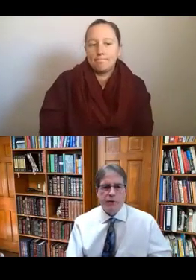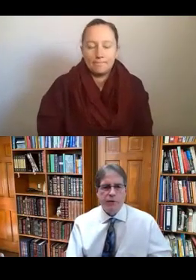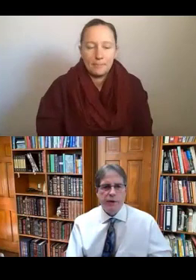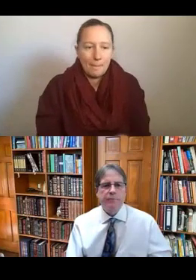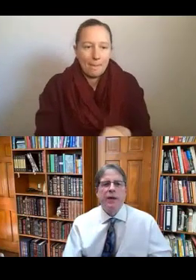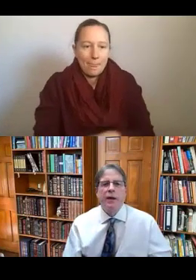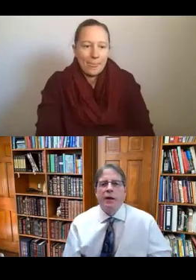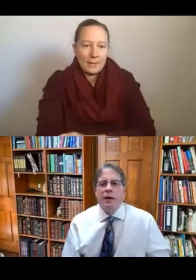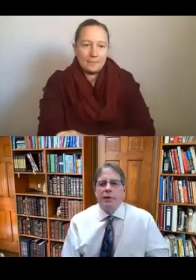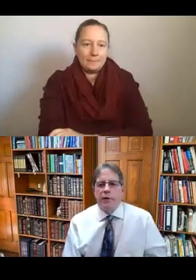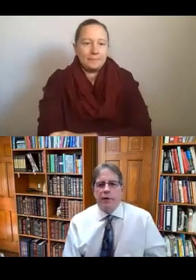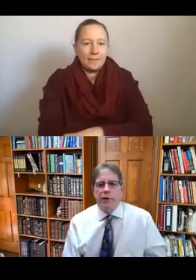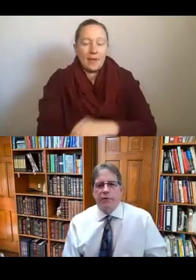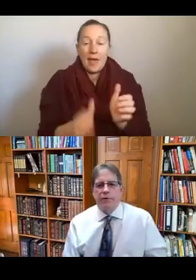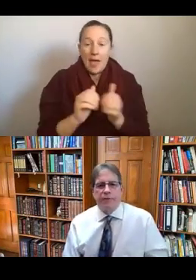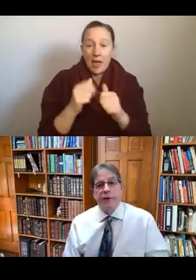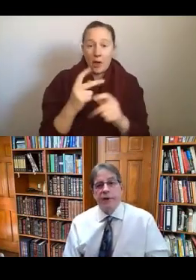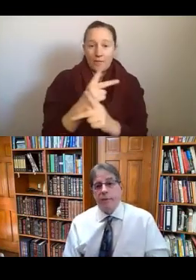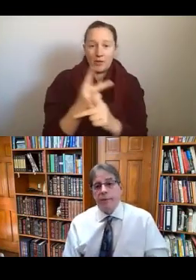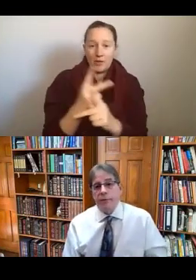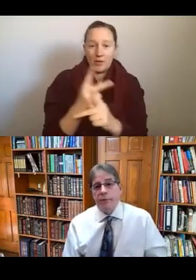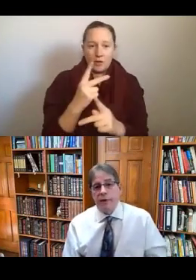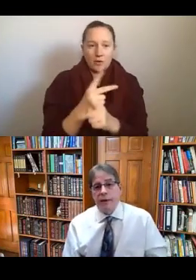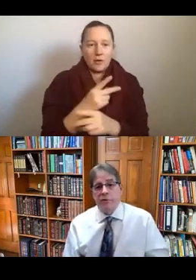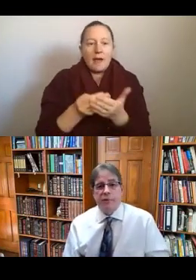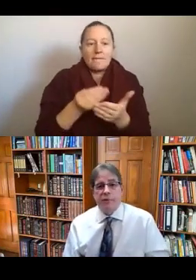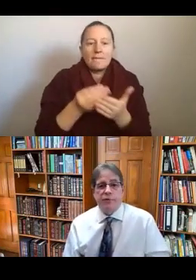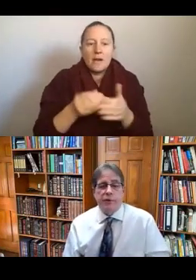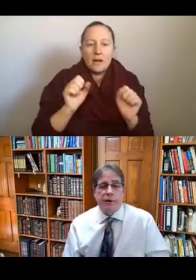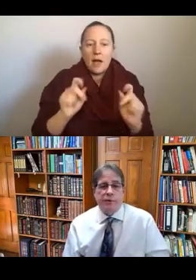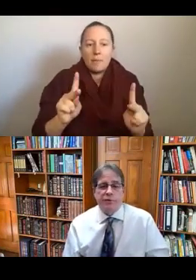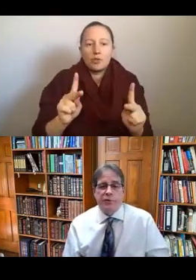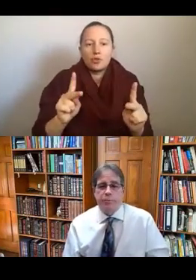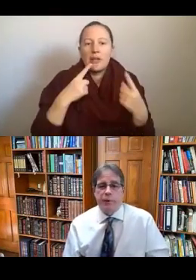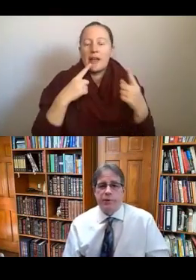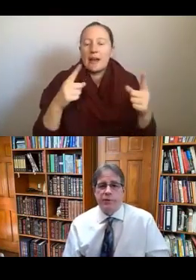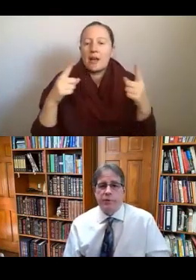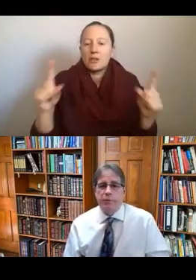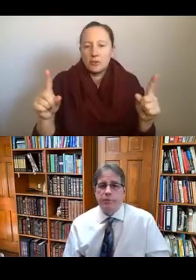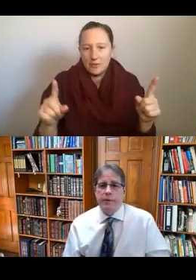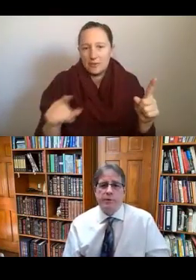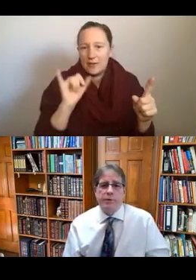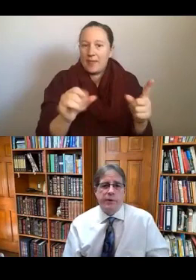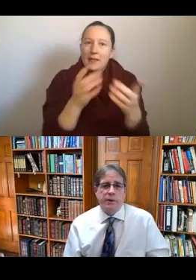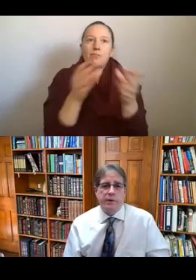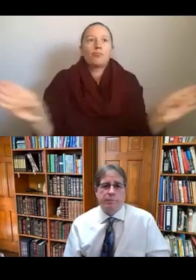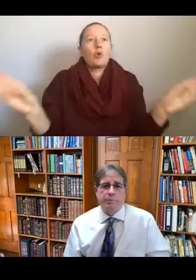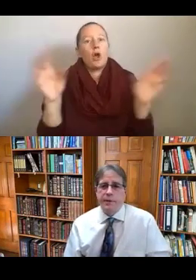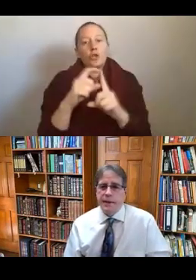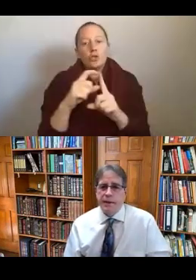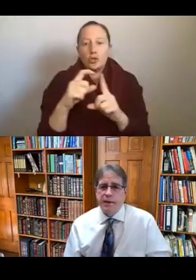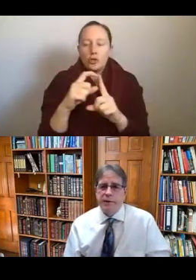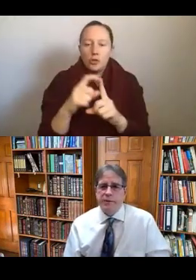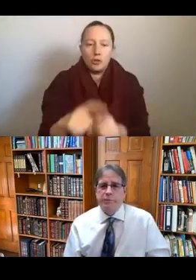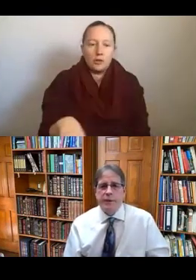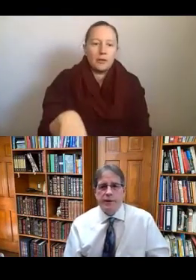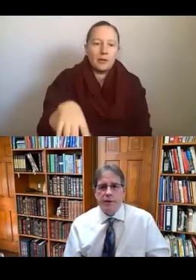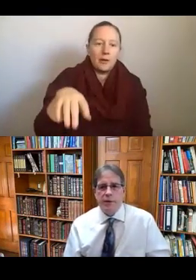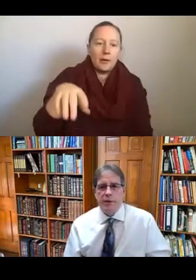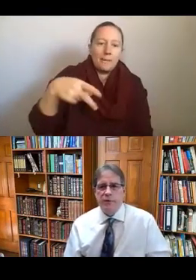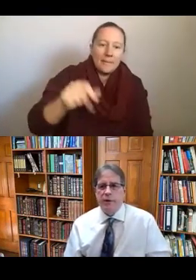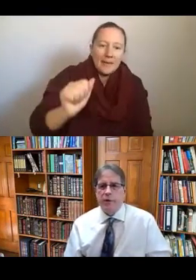How do you do that? There are funding opportunity announcements. That's the broad term, including PAs